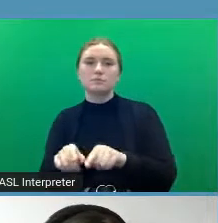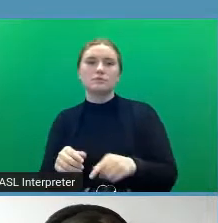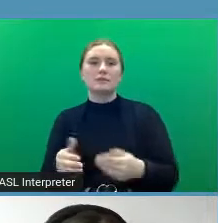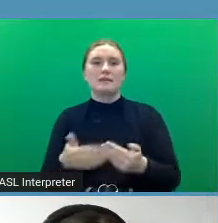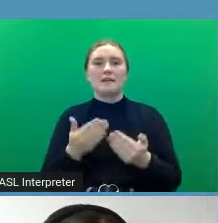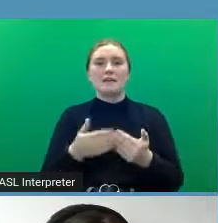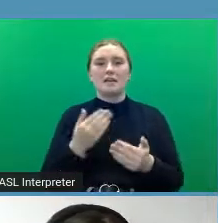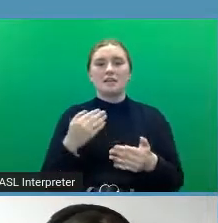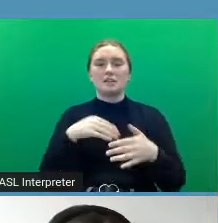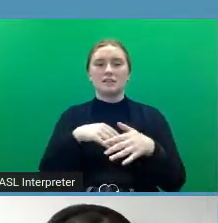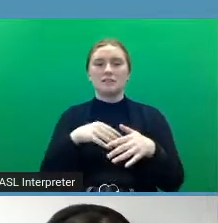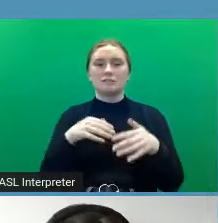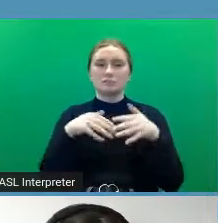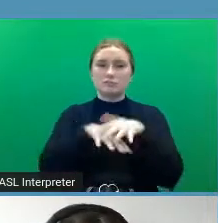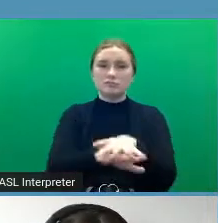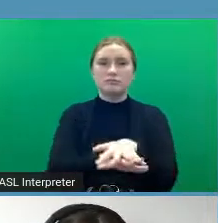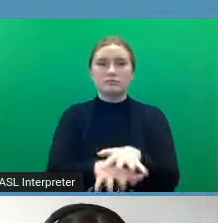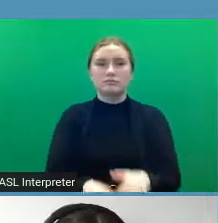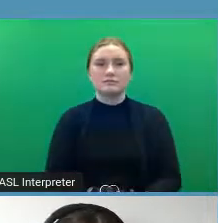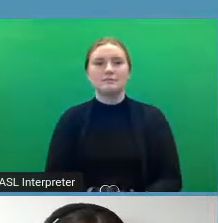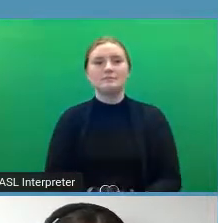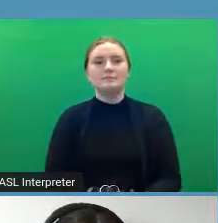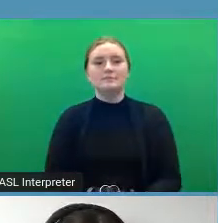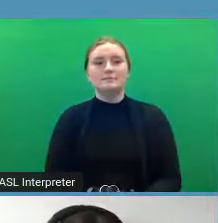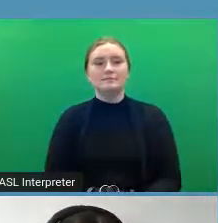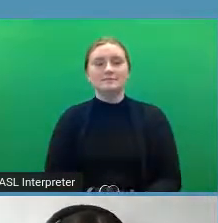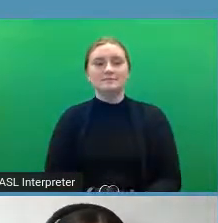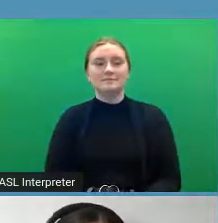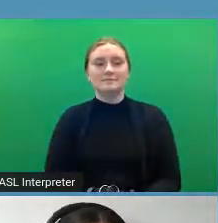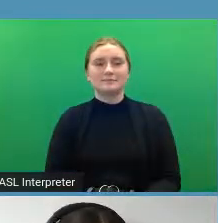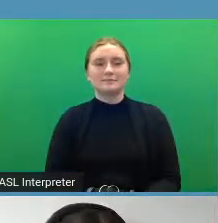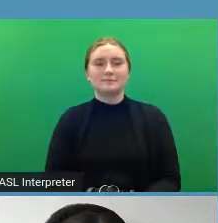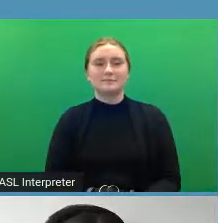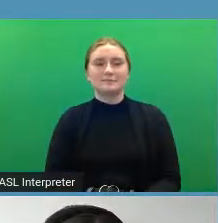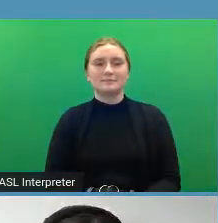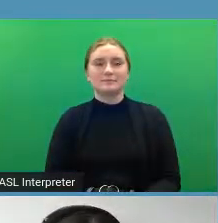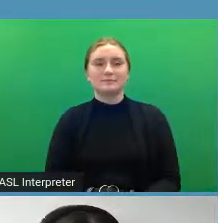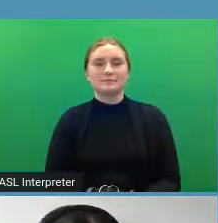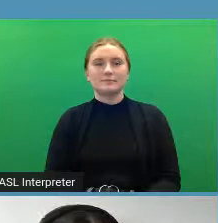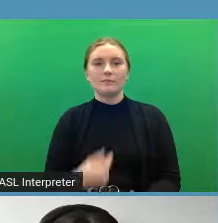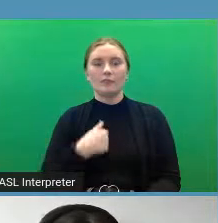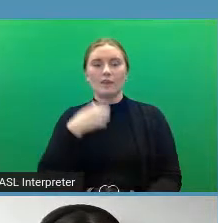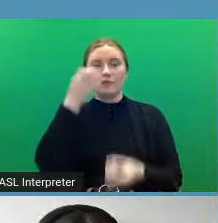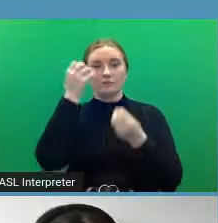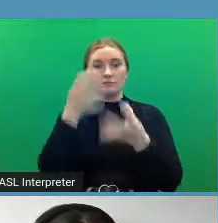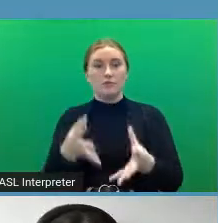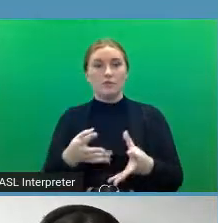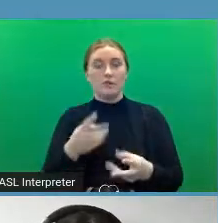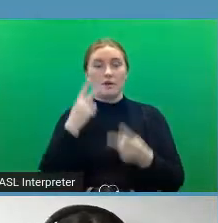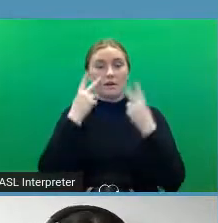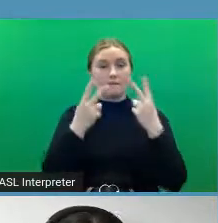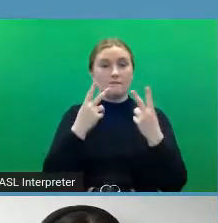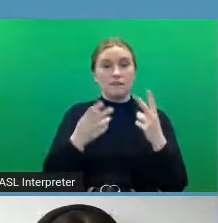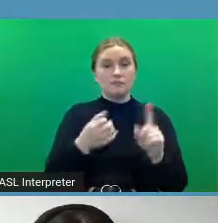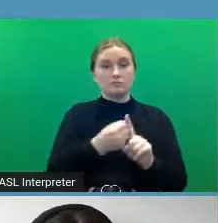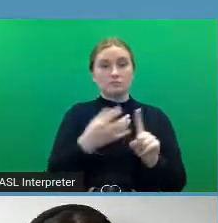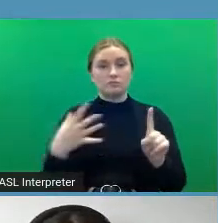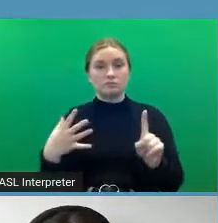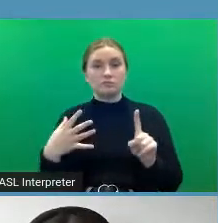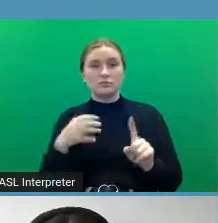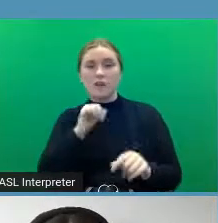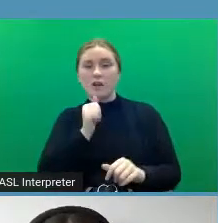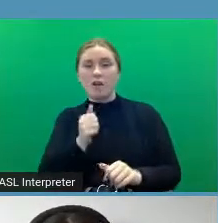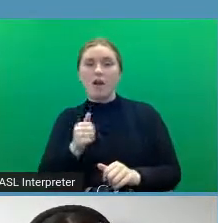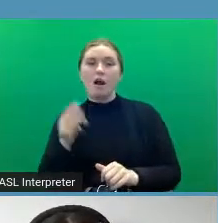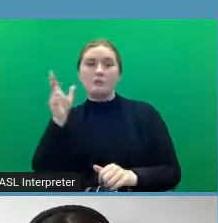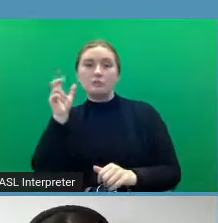awareness in those planning phases. And so, as I mentioned with visual description, instead of incorporating audio description,